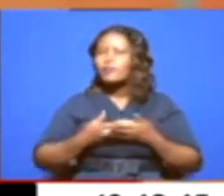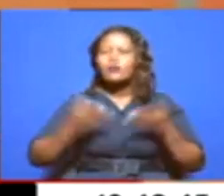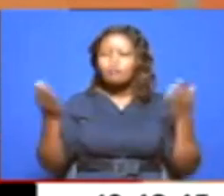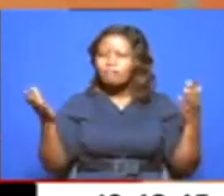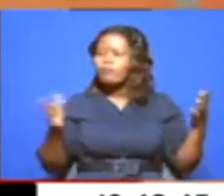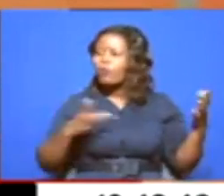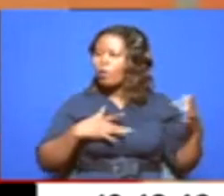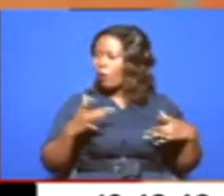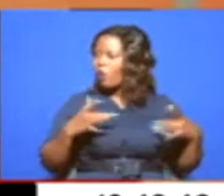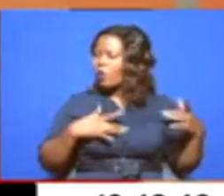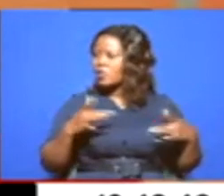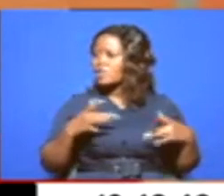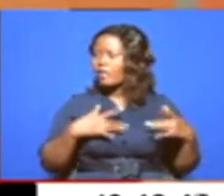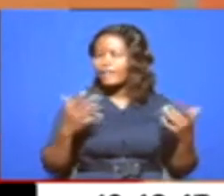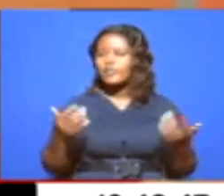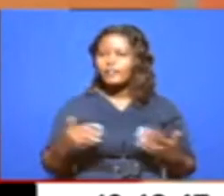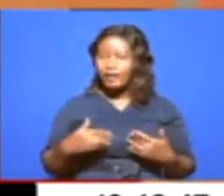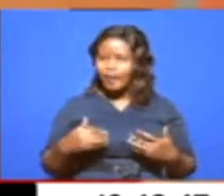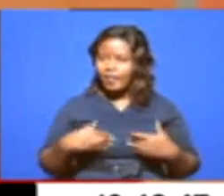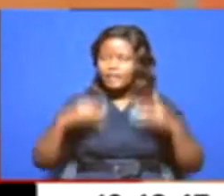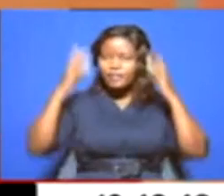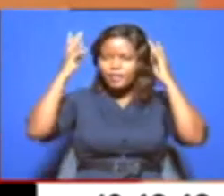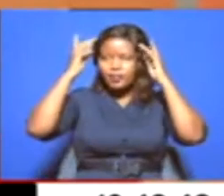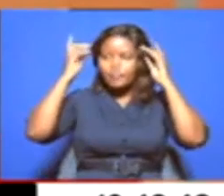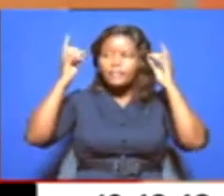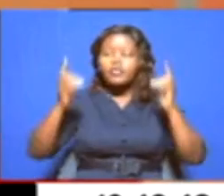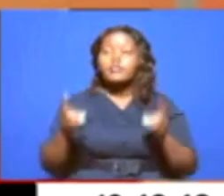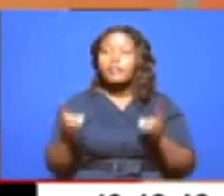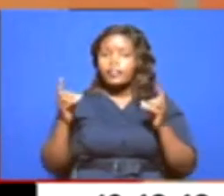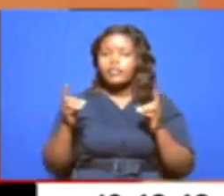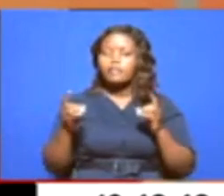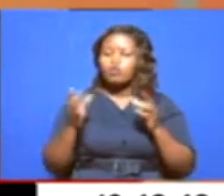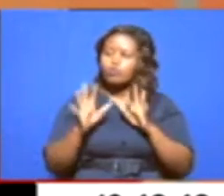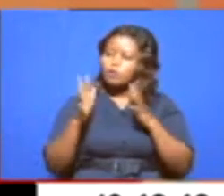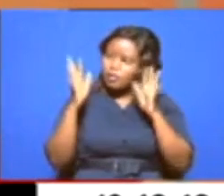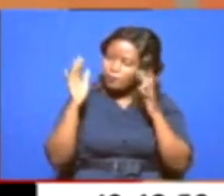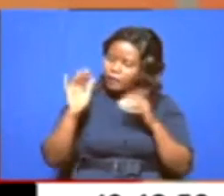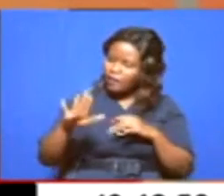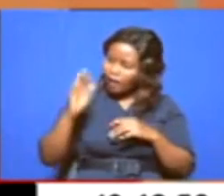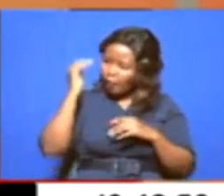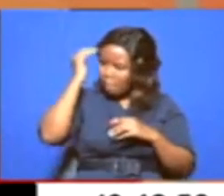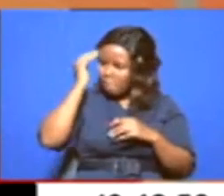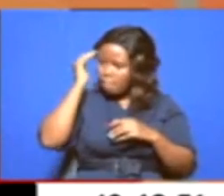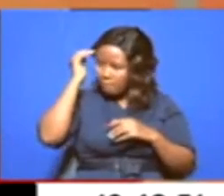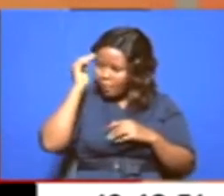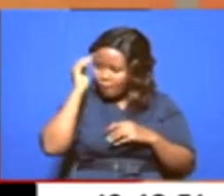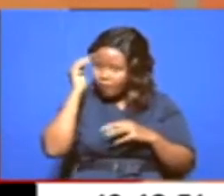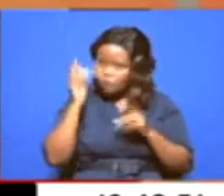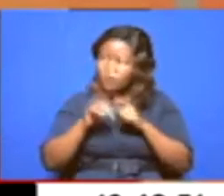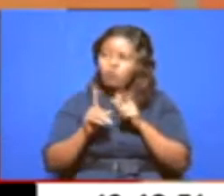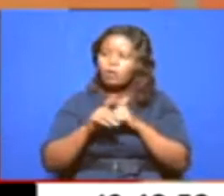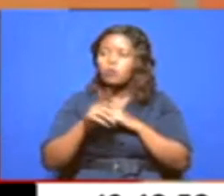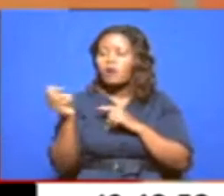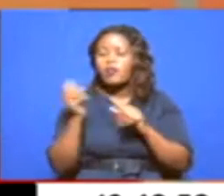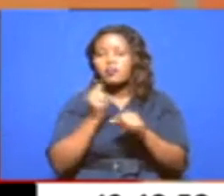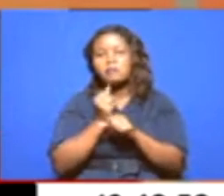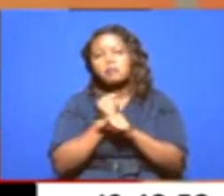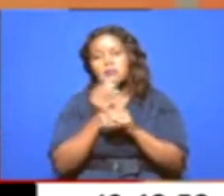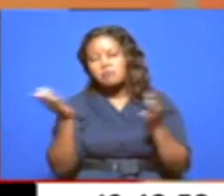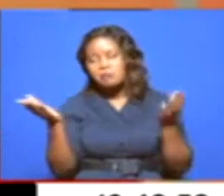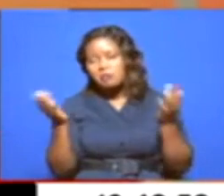they decided now to, in her memory and other things that we are still going to do, let us use her name so